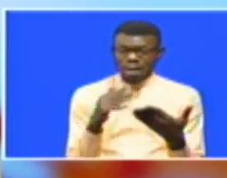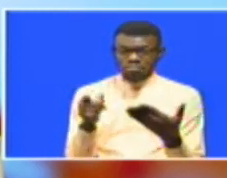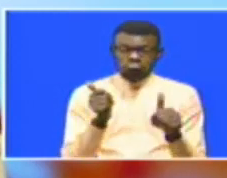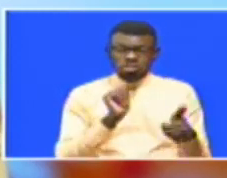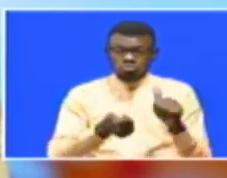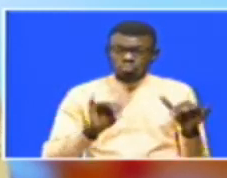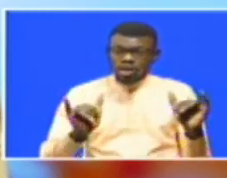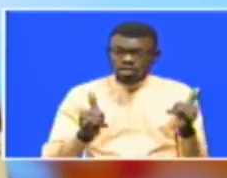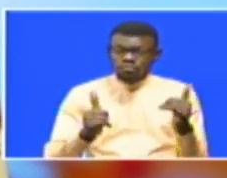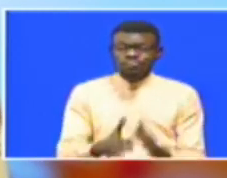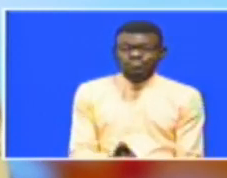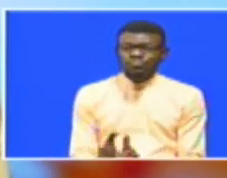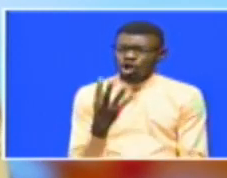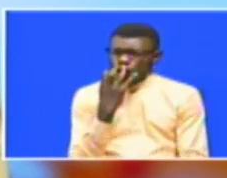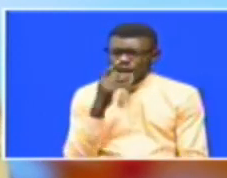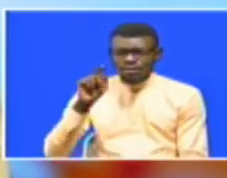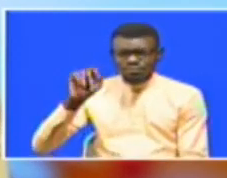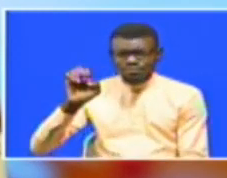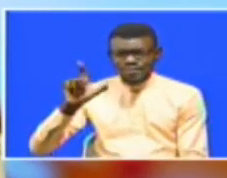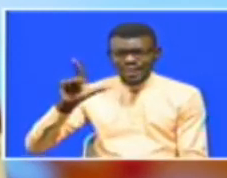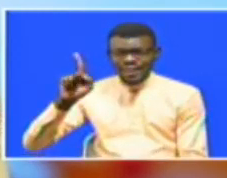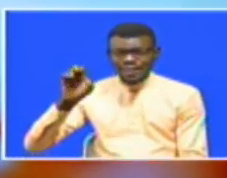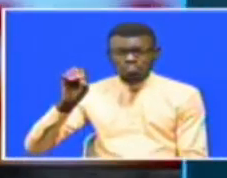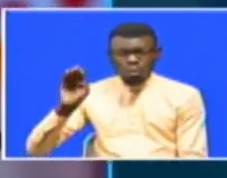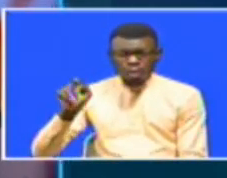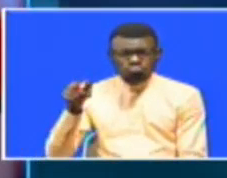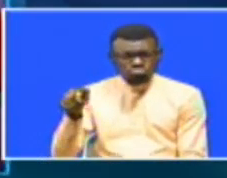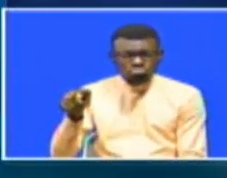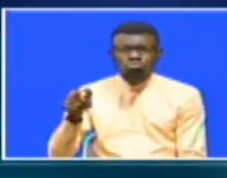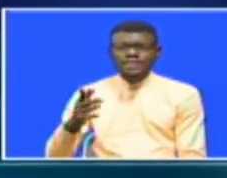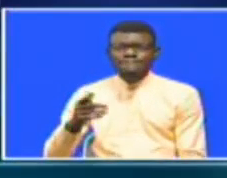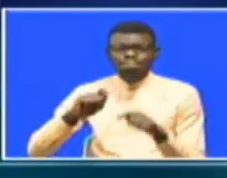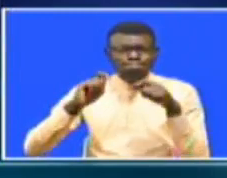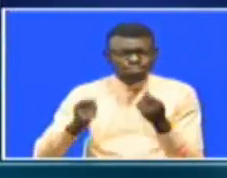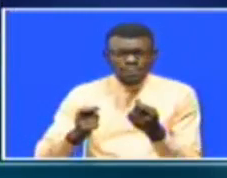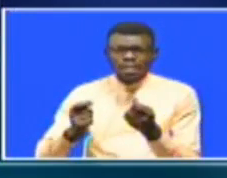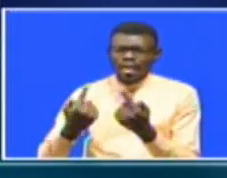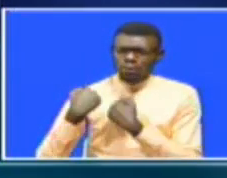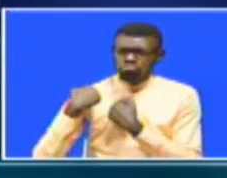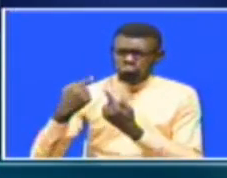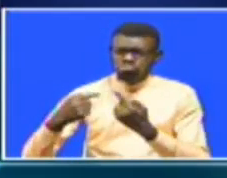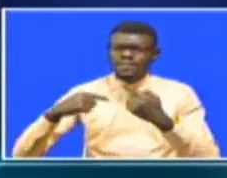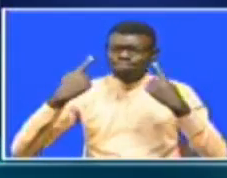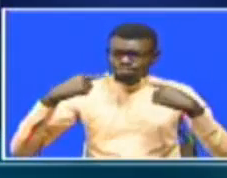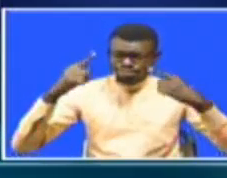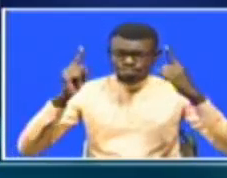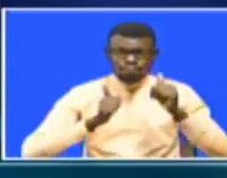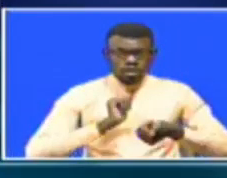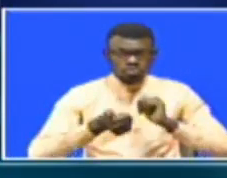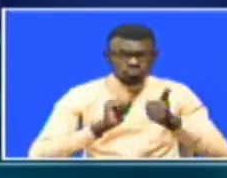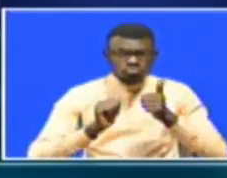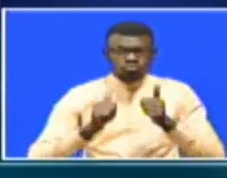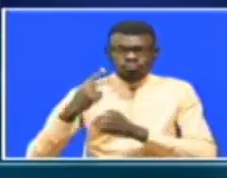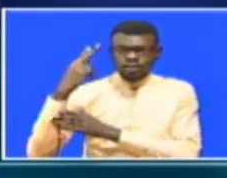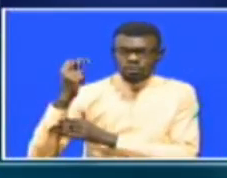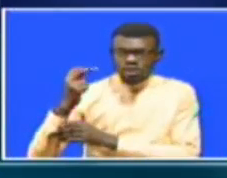Sports News, Orange Telkom is one of the few Kenyan teams that have personified excellence in team sports. They've earned 20